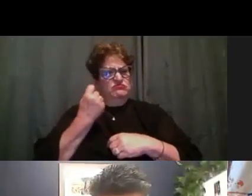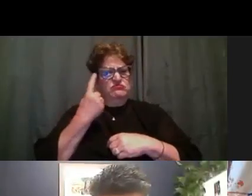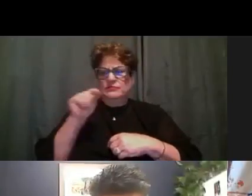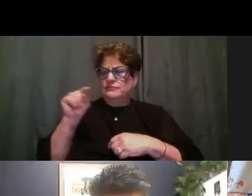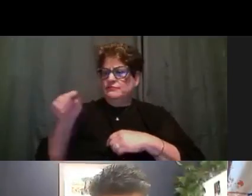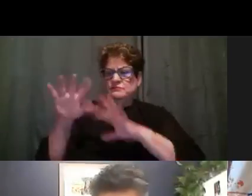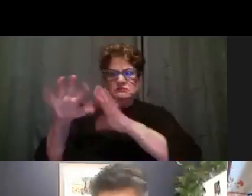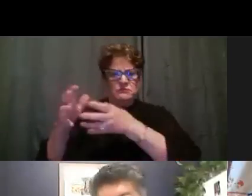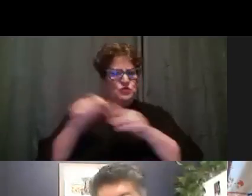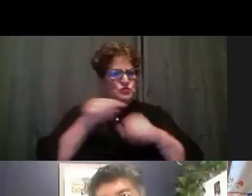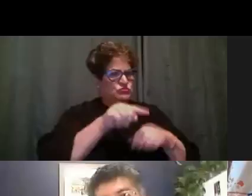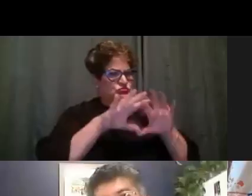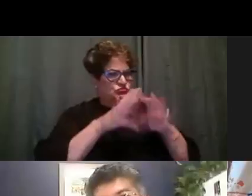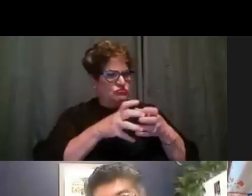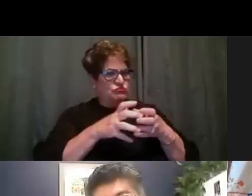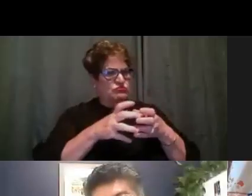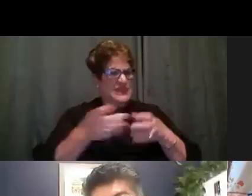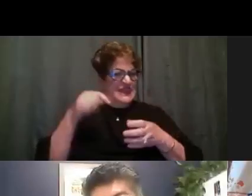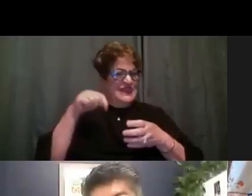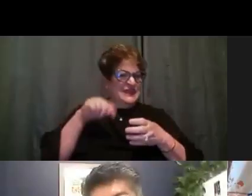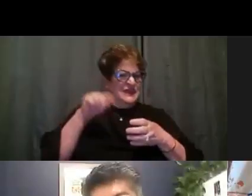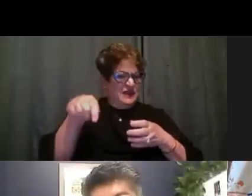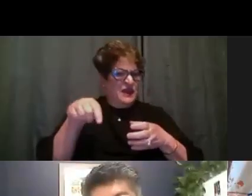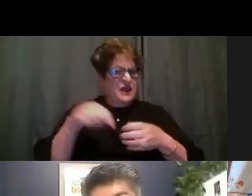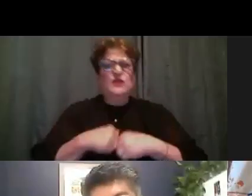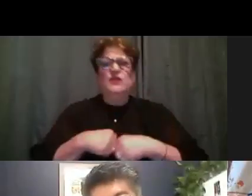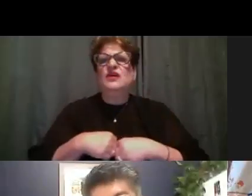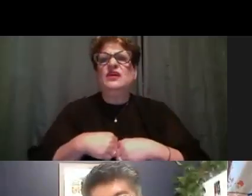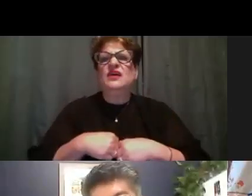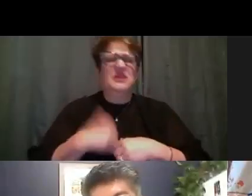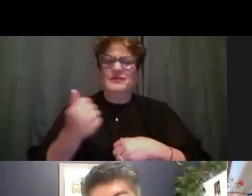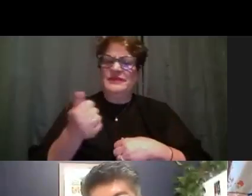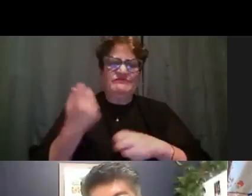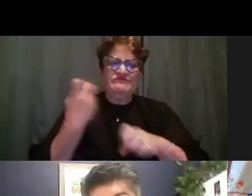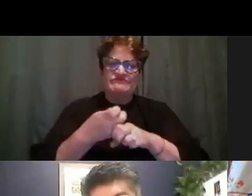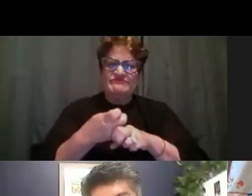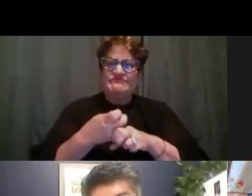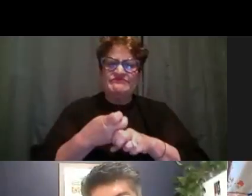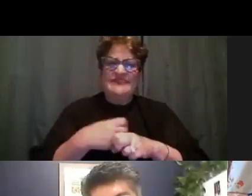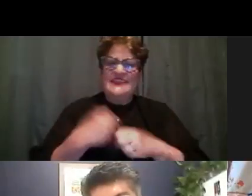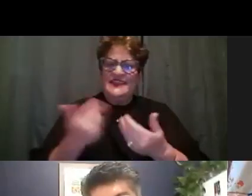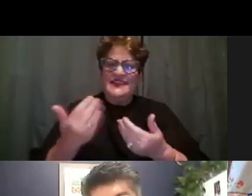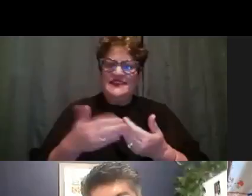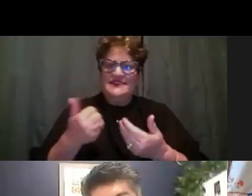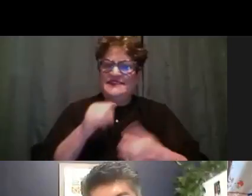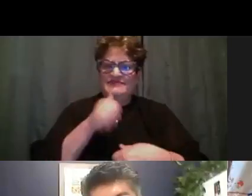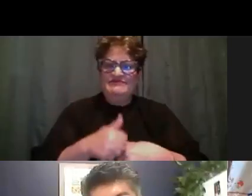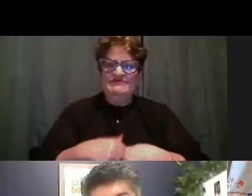out, but it has never been easy. Yeah.